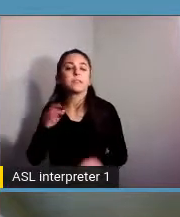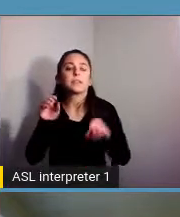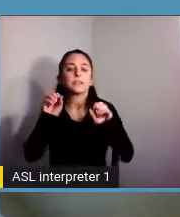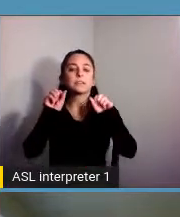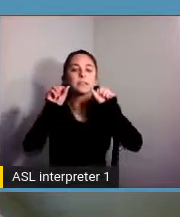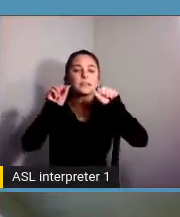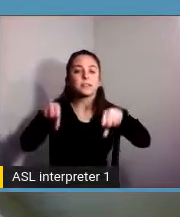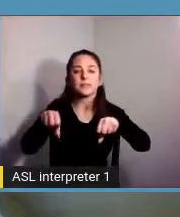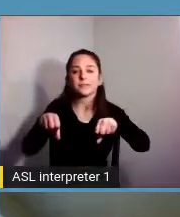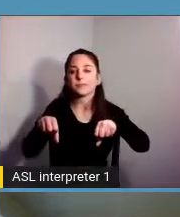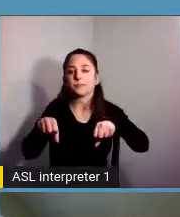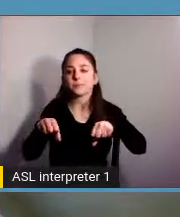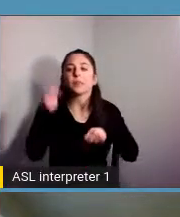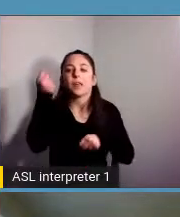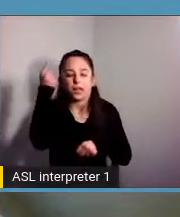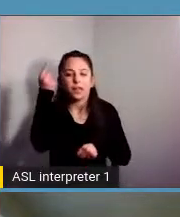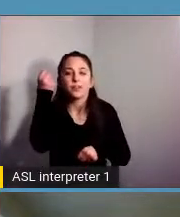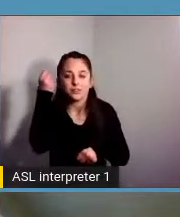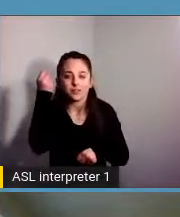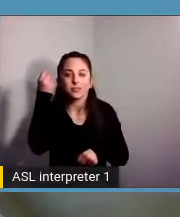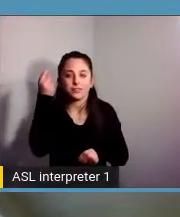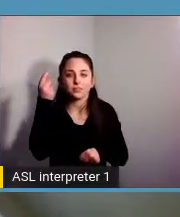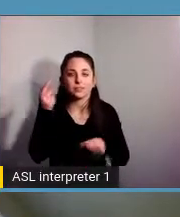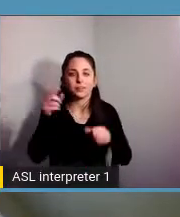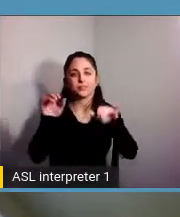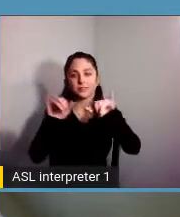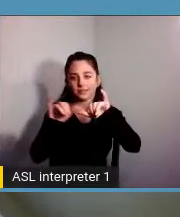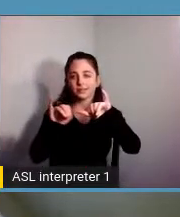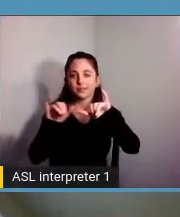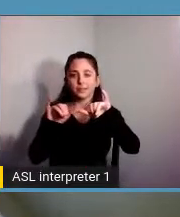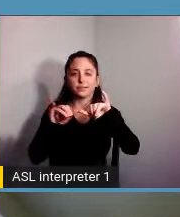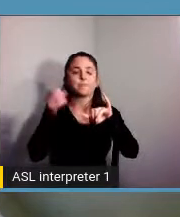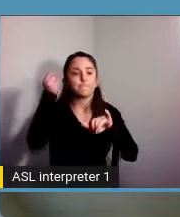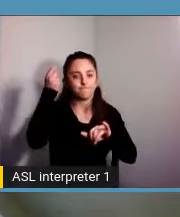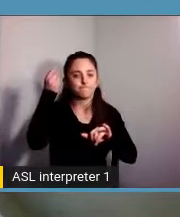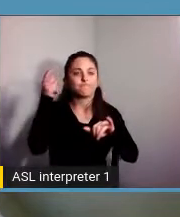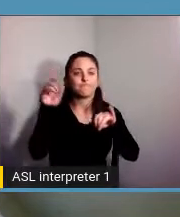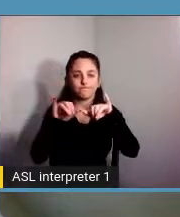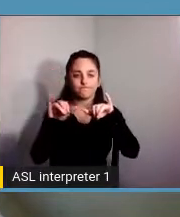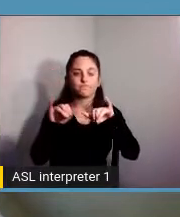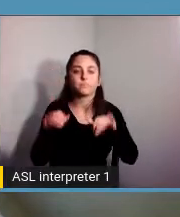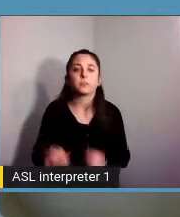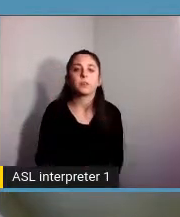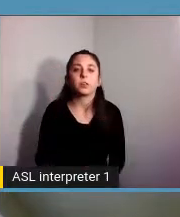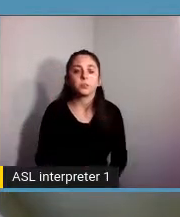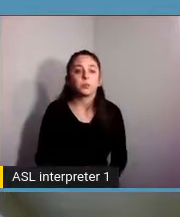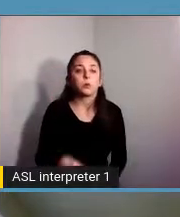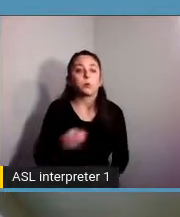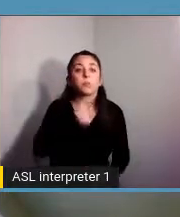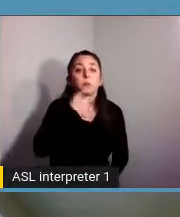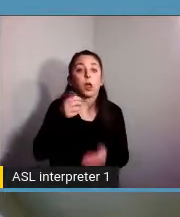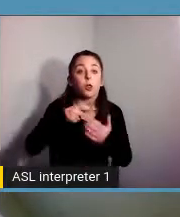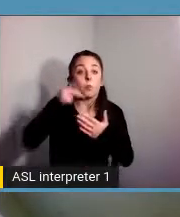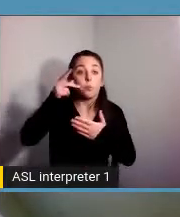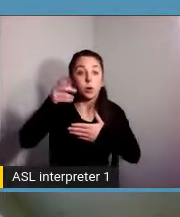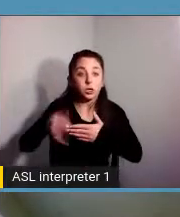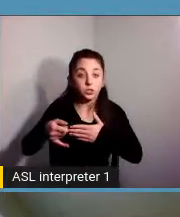scale and also the form of the sculpture. This is a neat project we did we